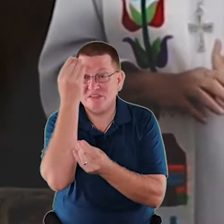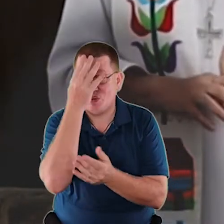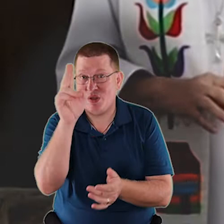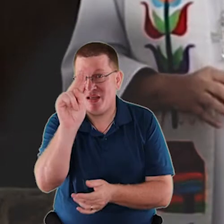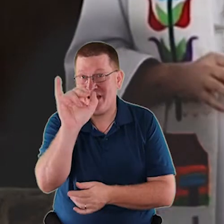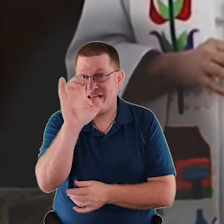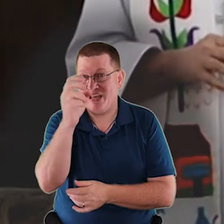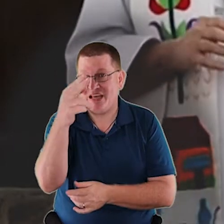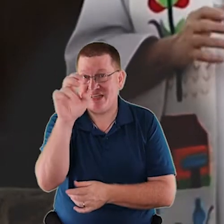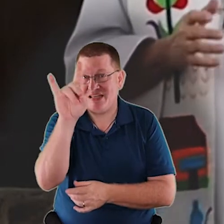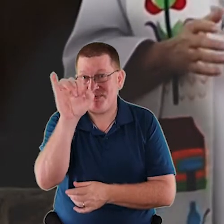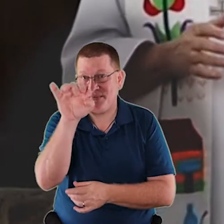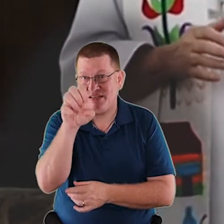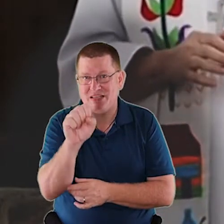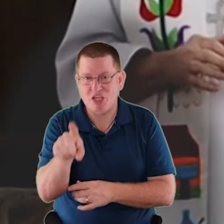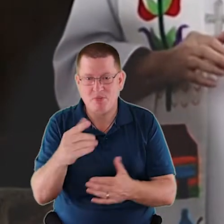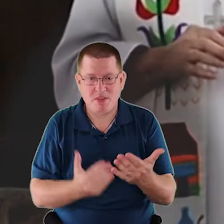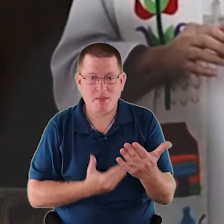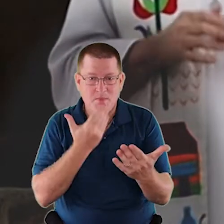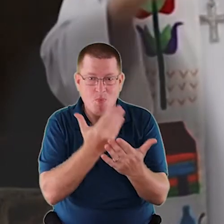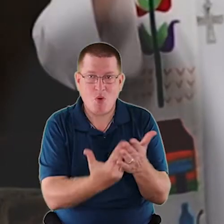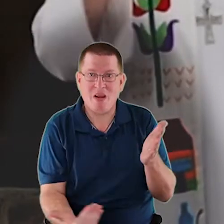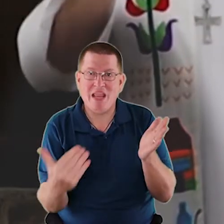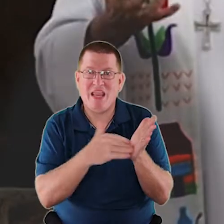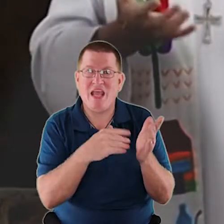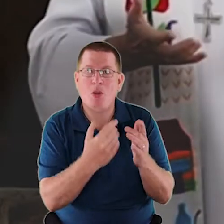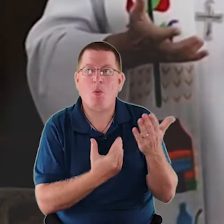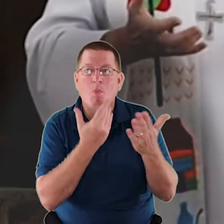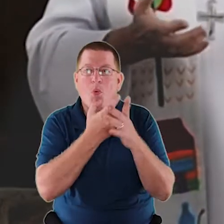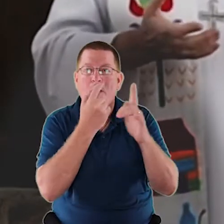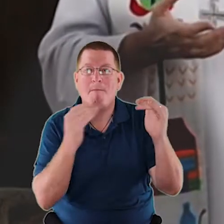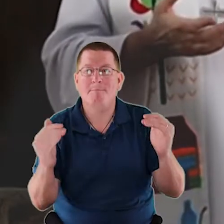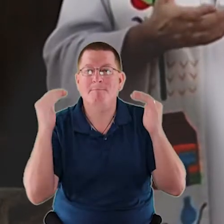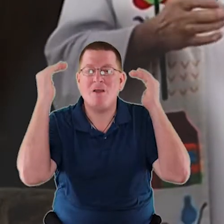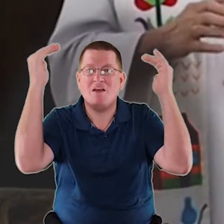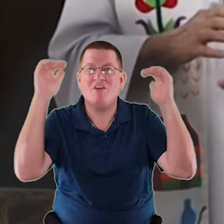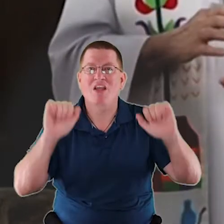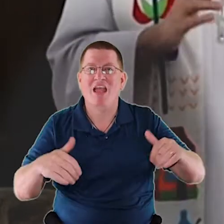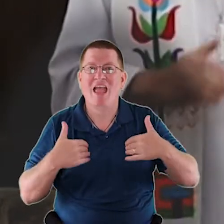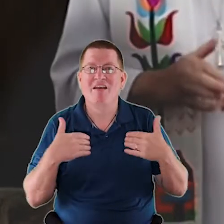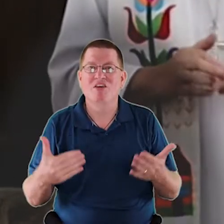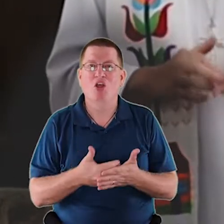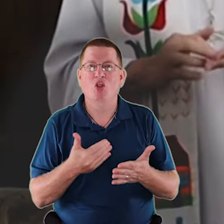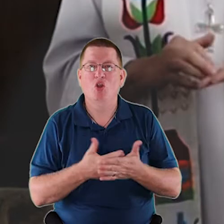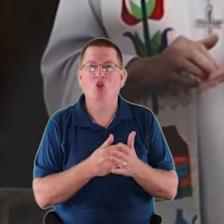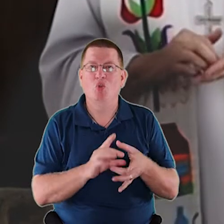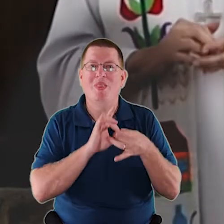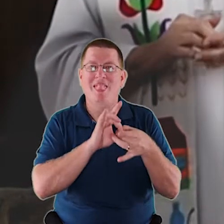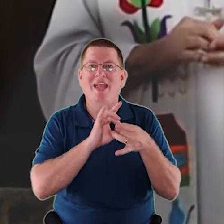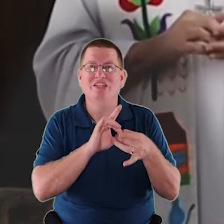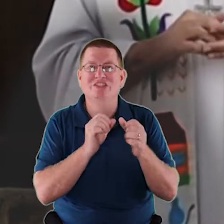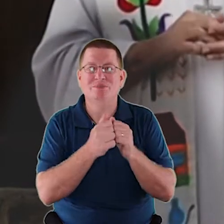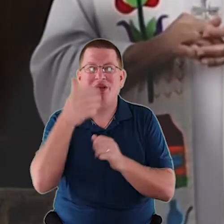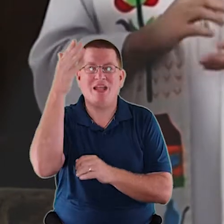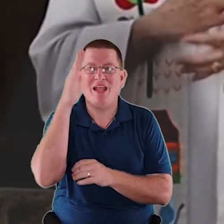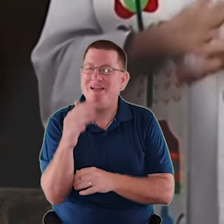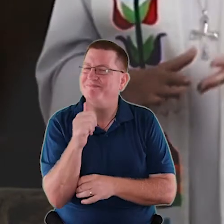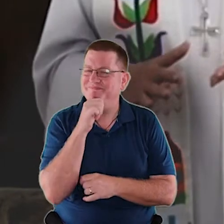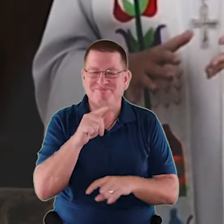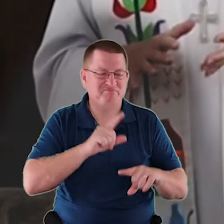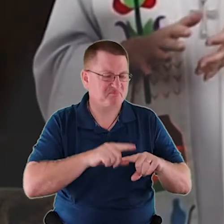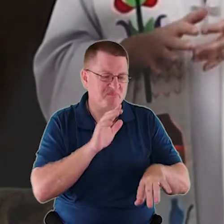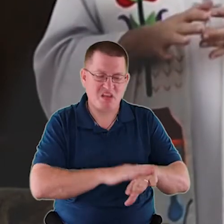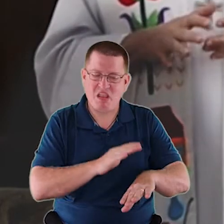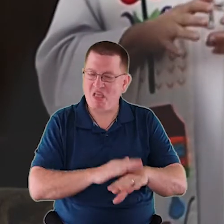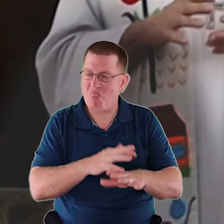Jesus told Nicodemus that he could be born again or born from above. He can have a new type of relationship with God,